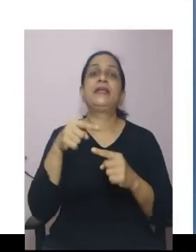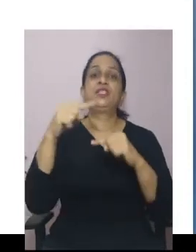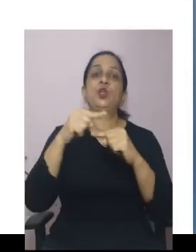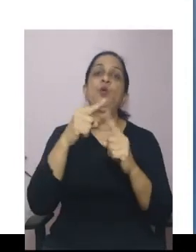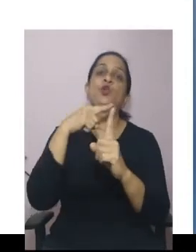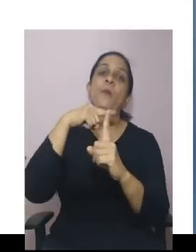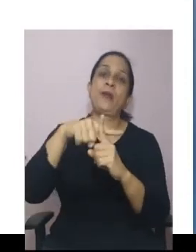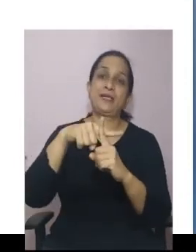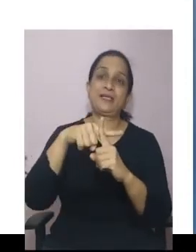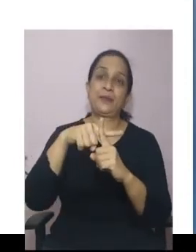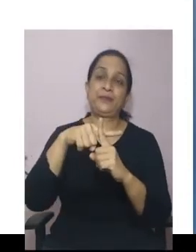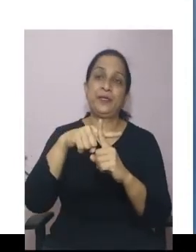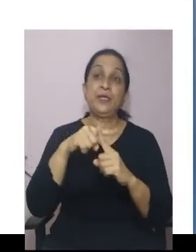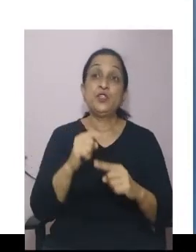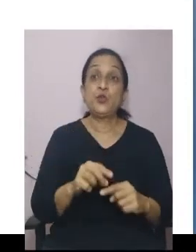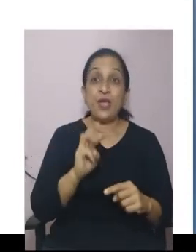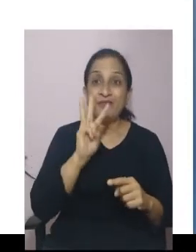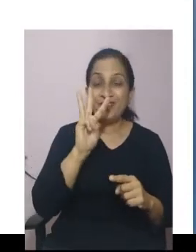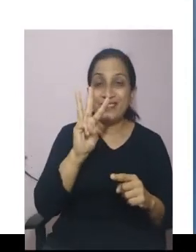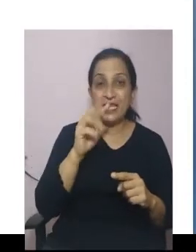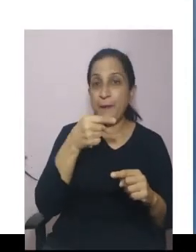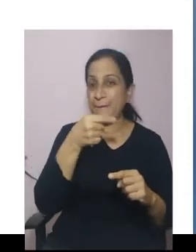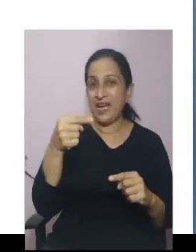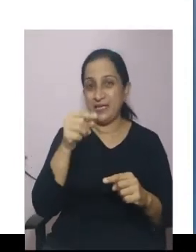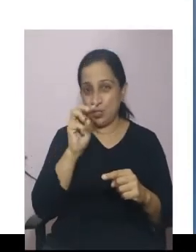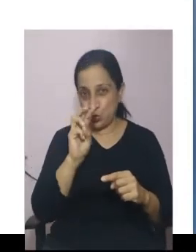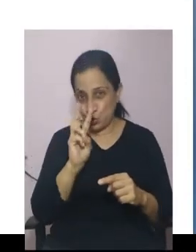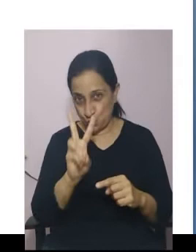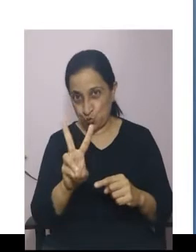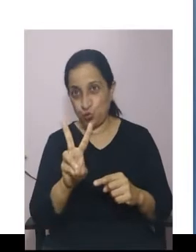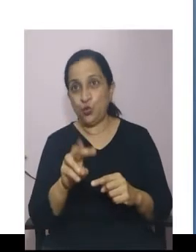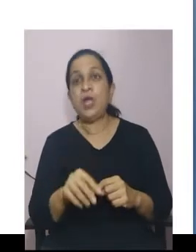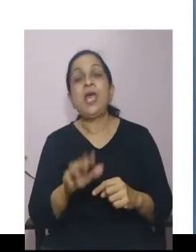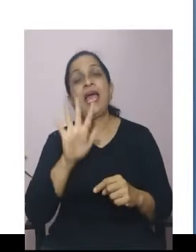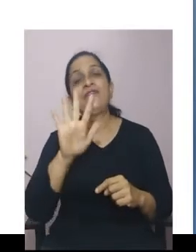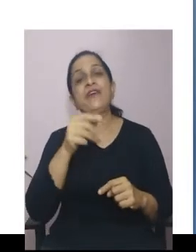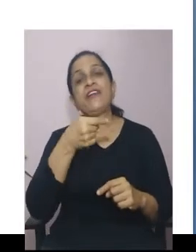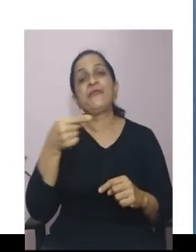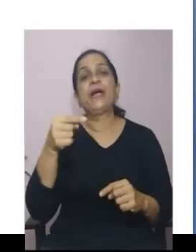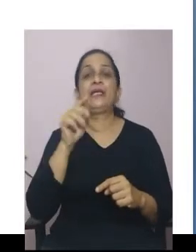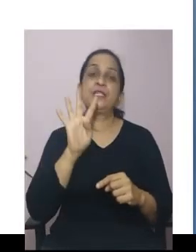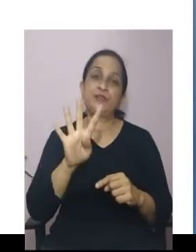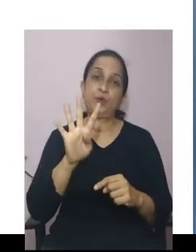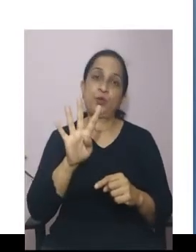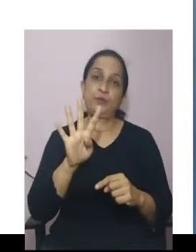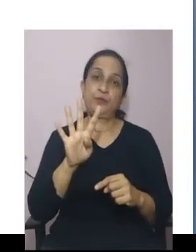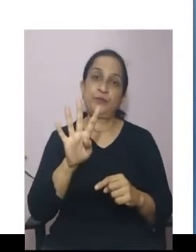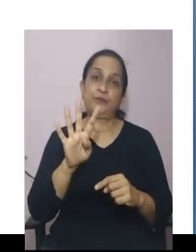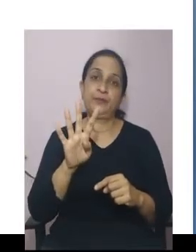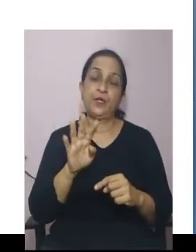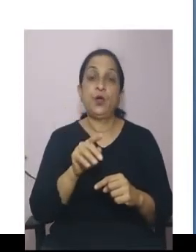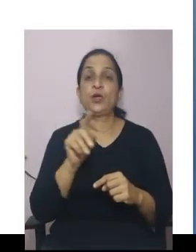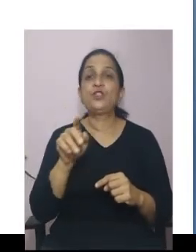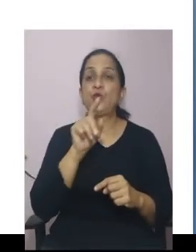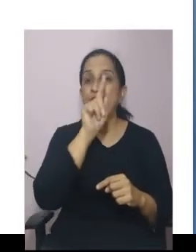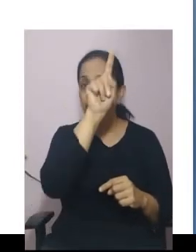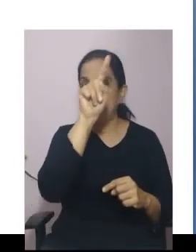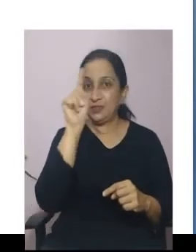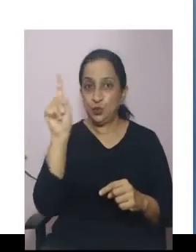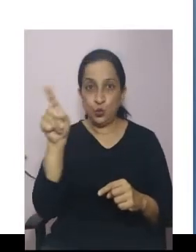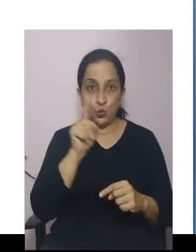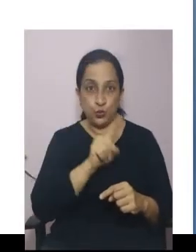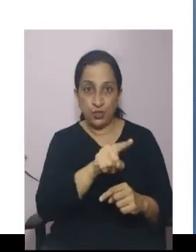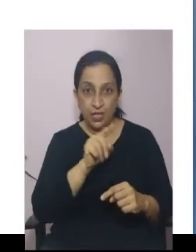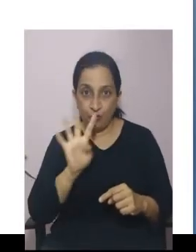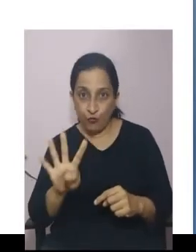sign, so you put the bracket. Then this is 3 minus 2 here. This is 5 minus 4 here. Okay, so when